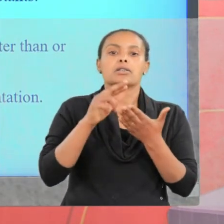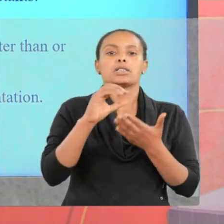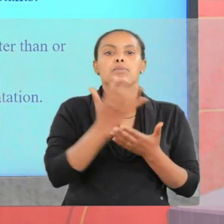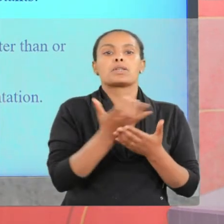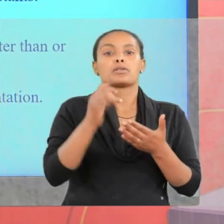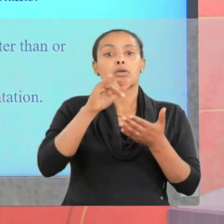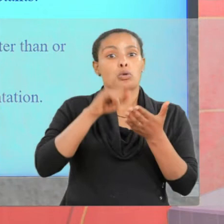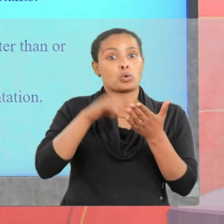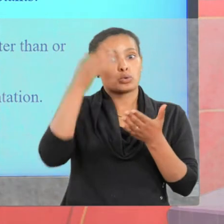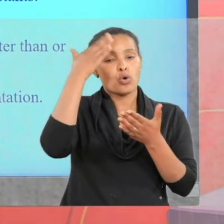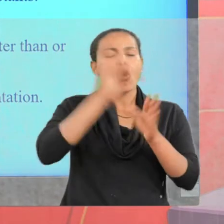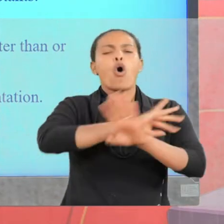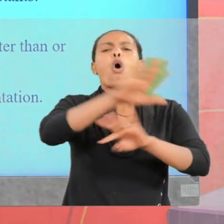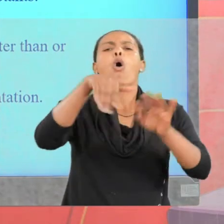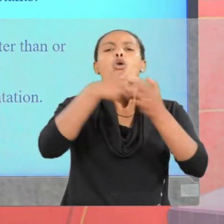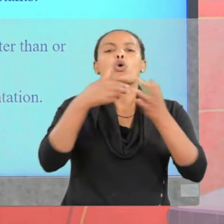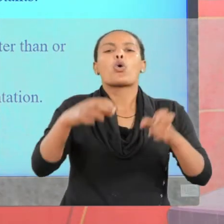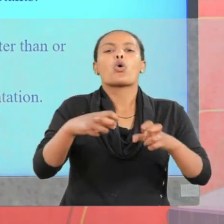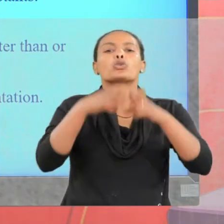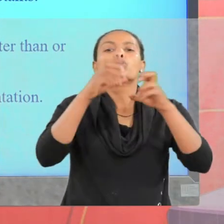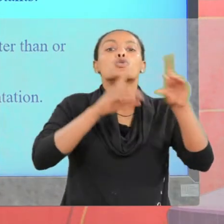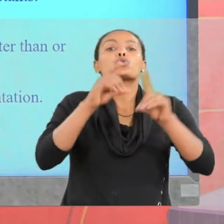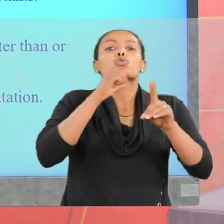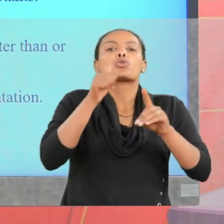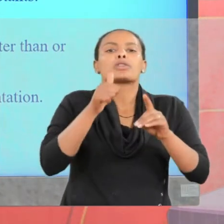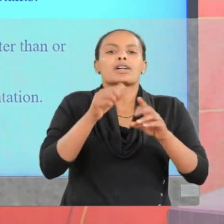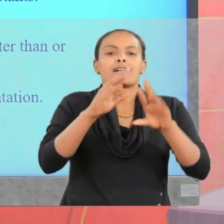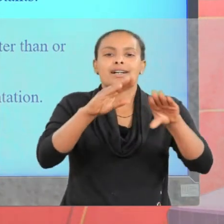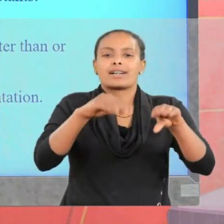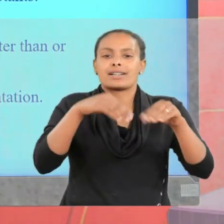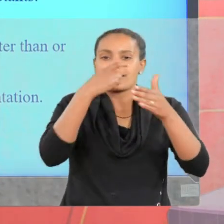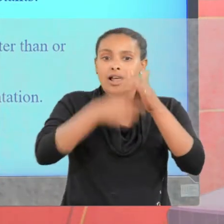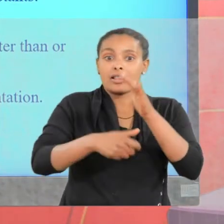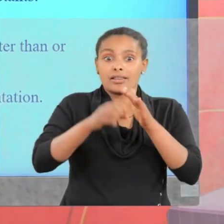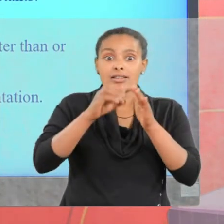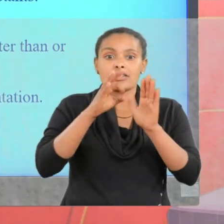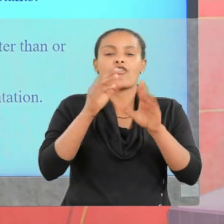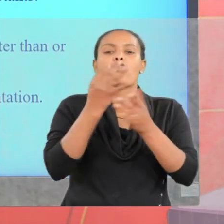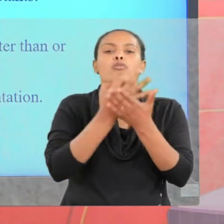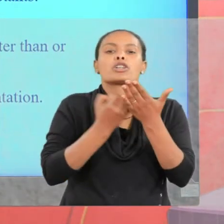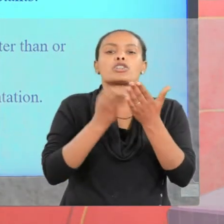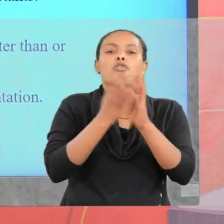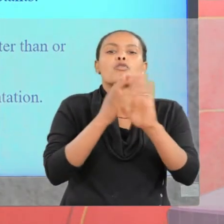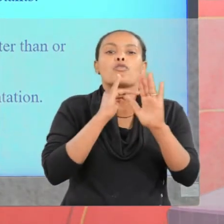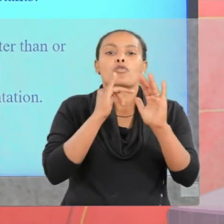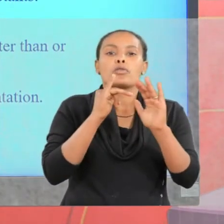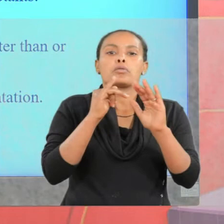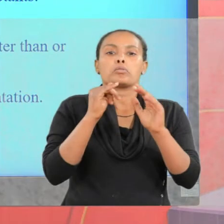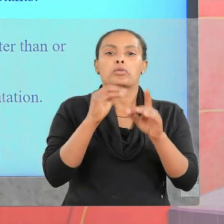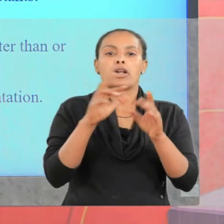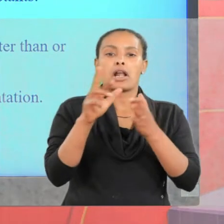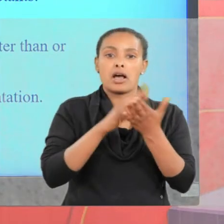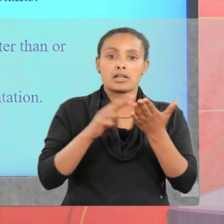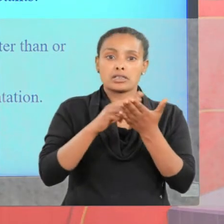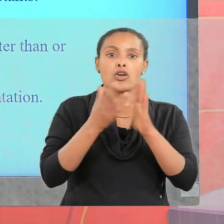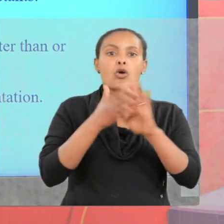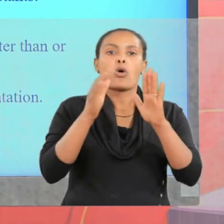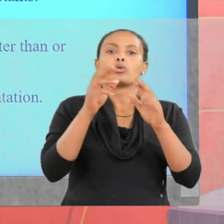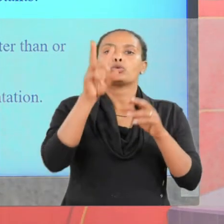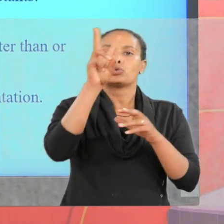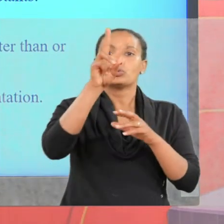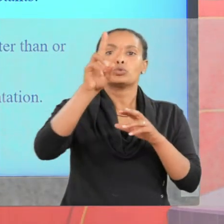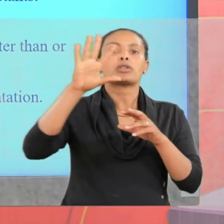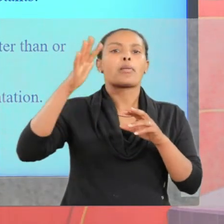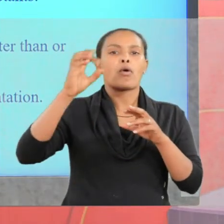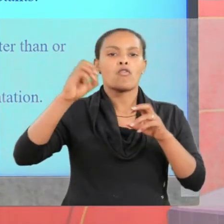Note that all collisions do not result in the formation of reaction because collisions are of two